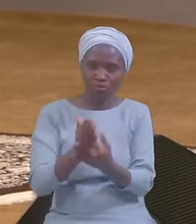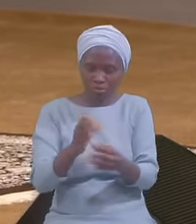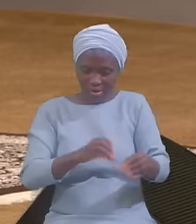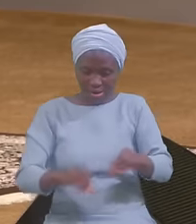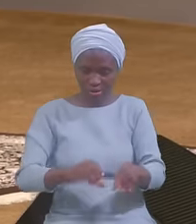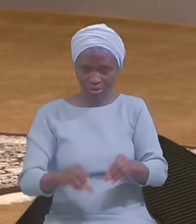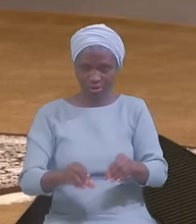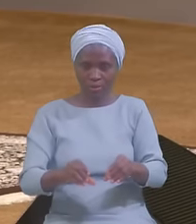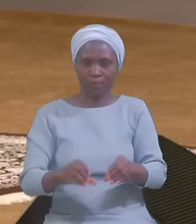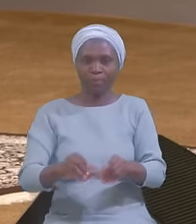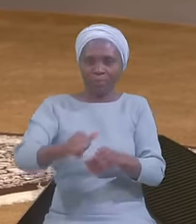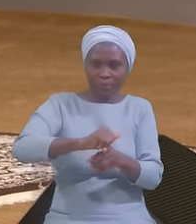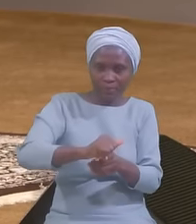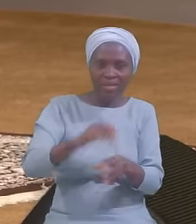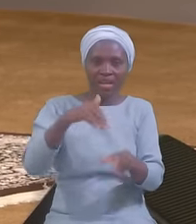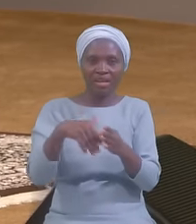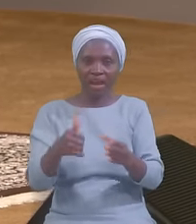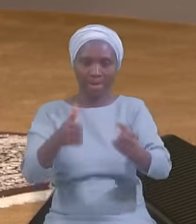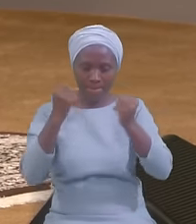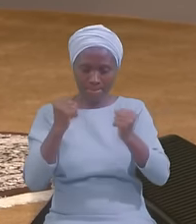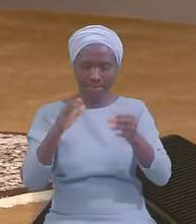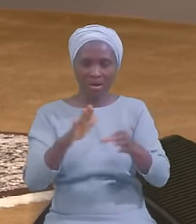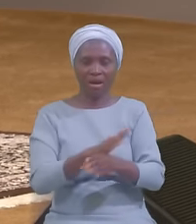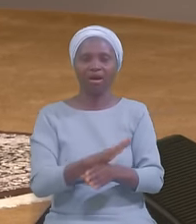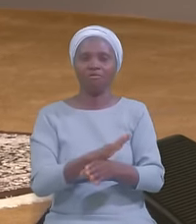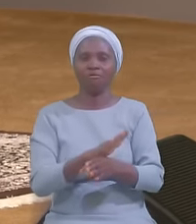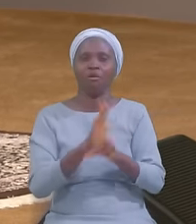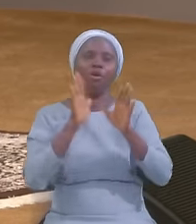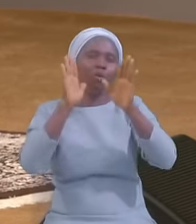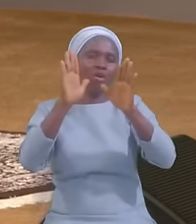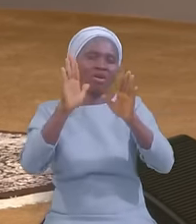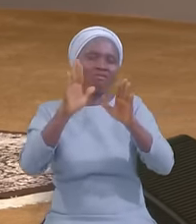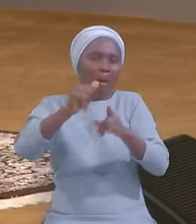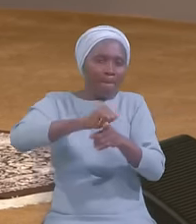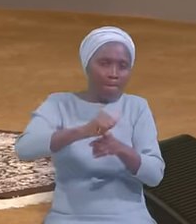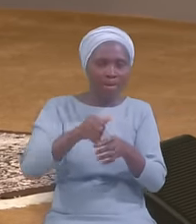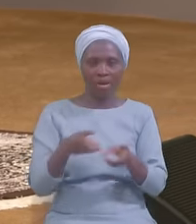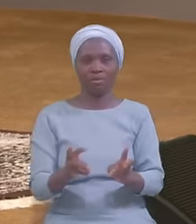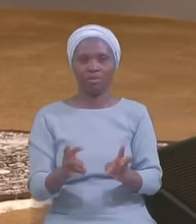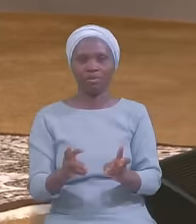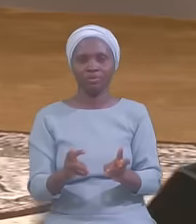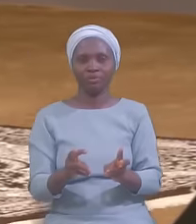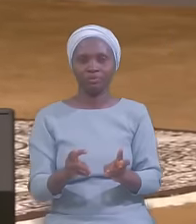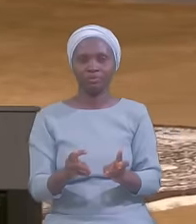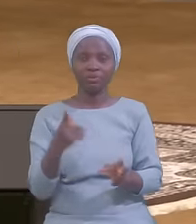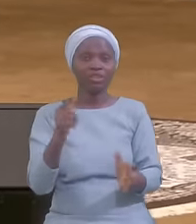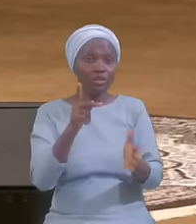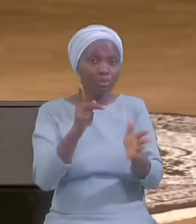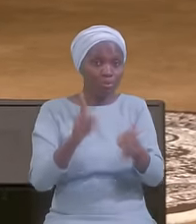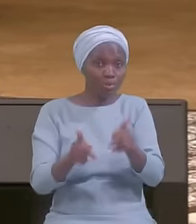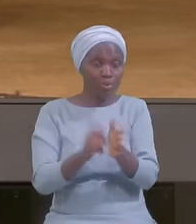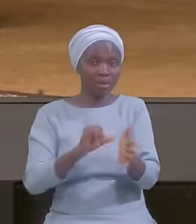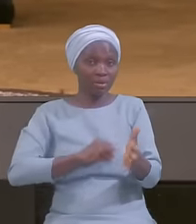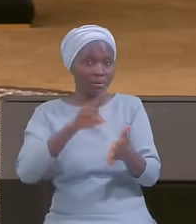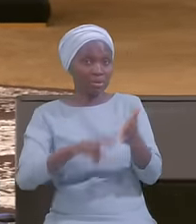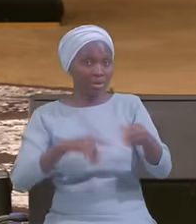your faith in a powerful, wonderful, practical way. This is what they did. The people I'm reading about here, they